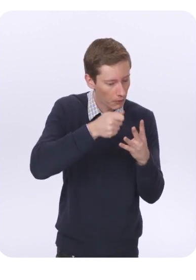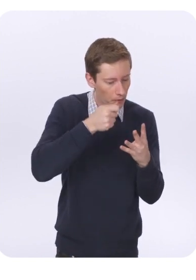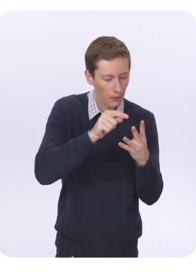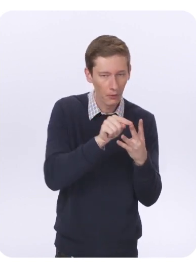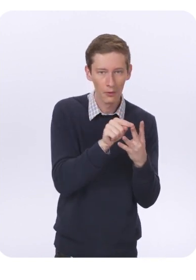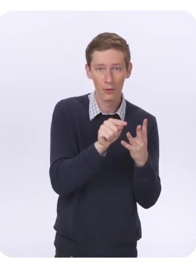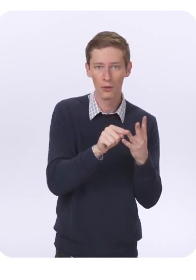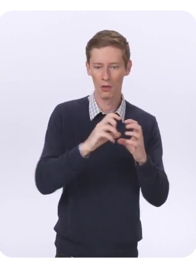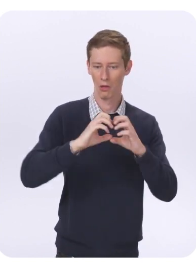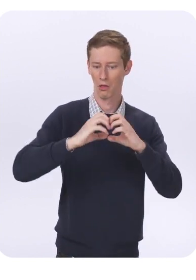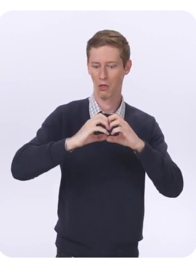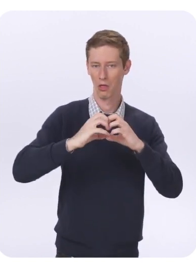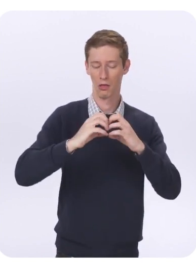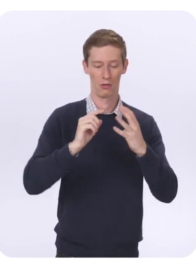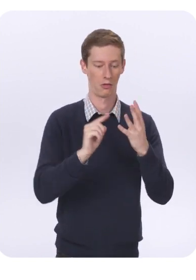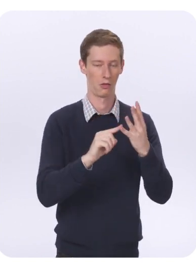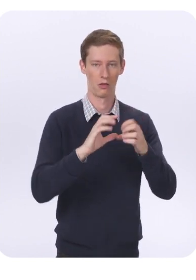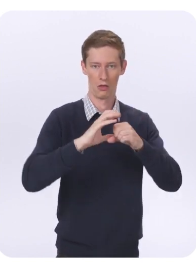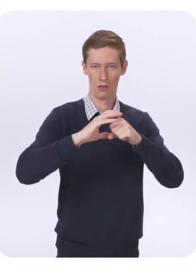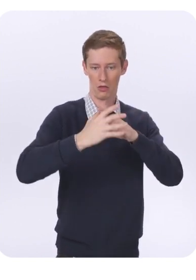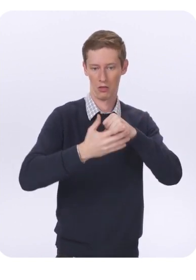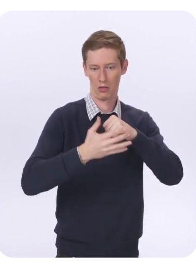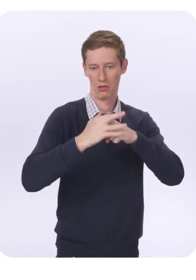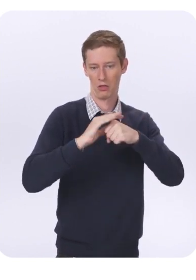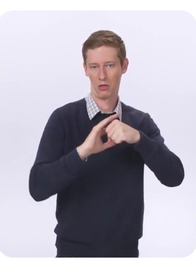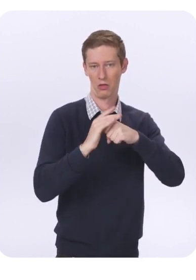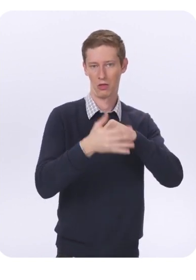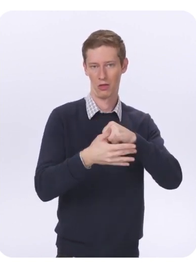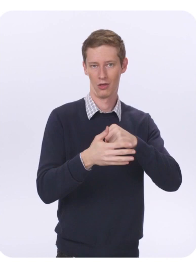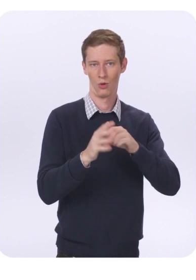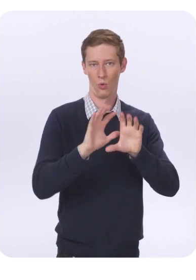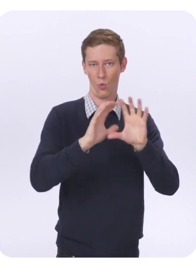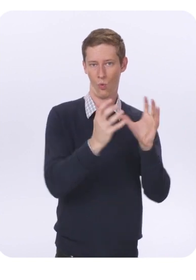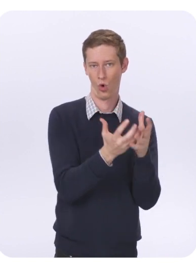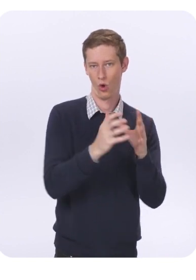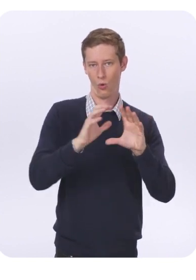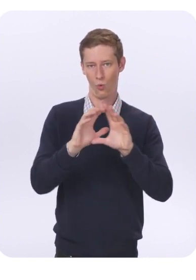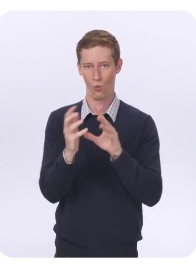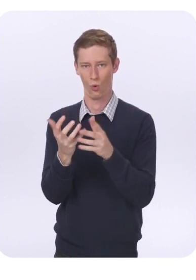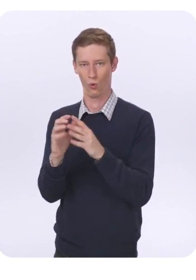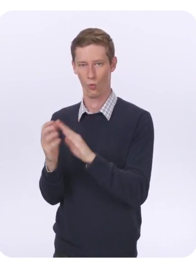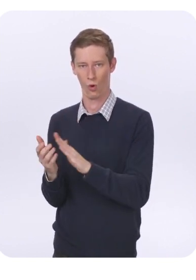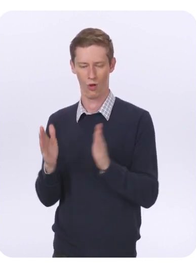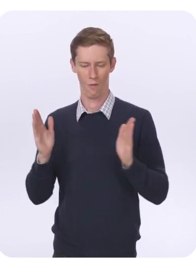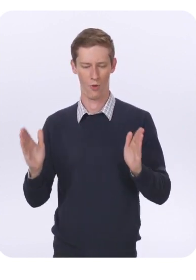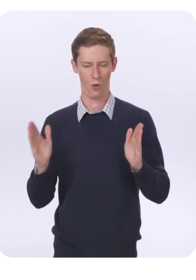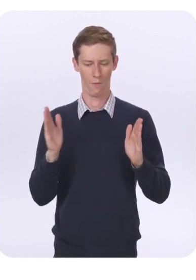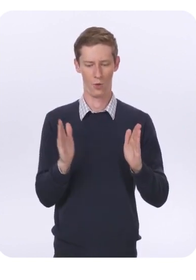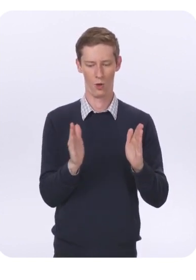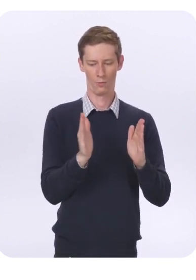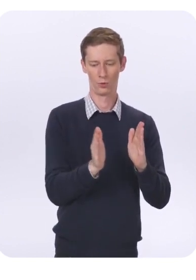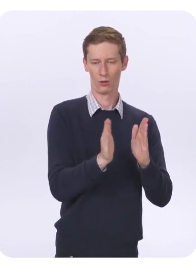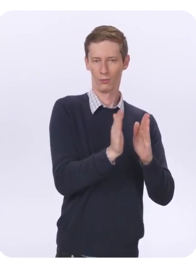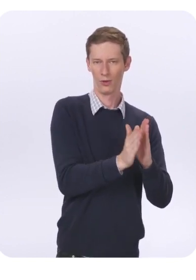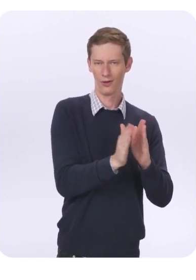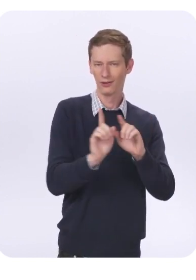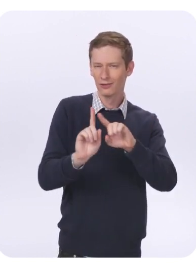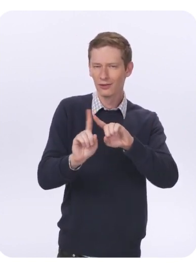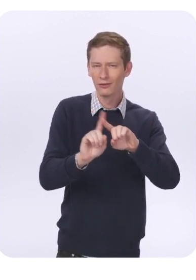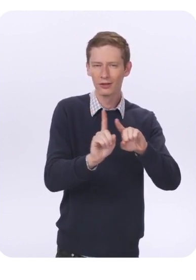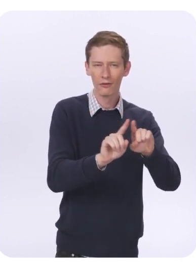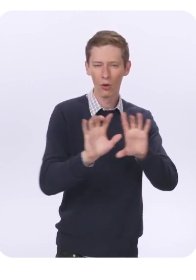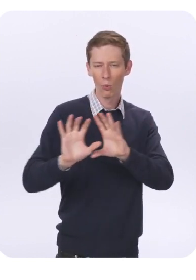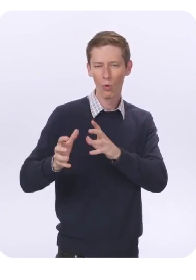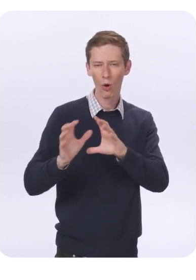molecular realm, and the subatomic realm. We are looking at how different these respective worlds look and